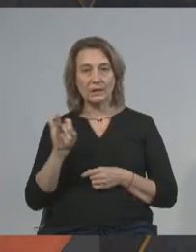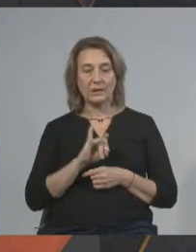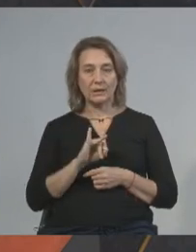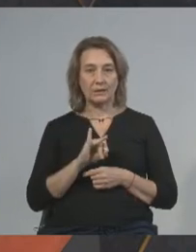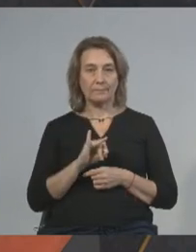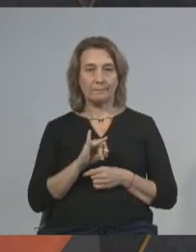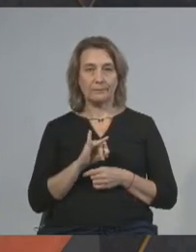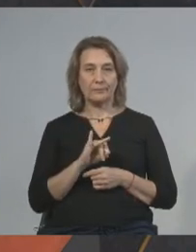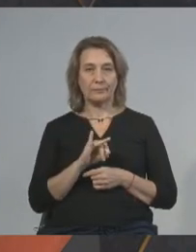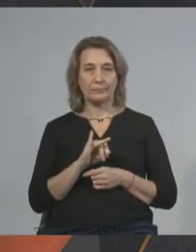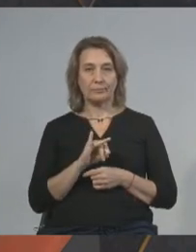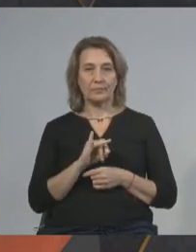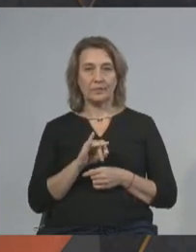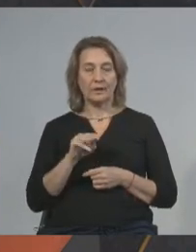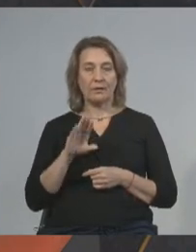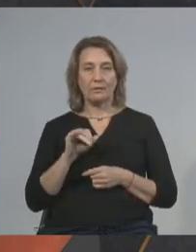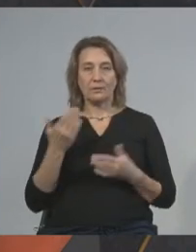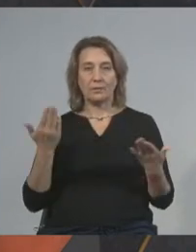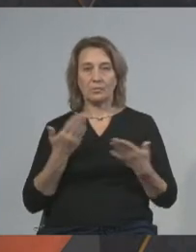user experience